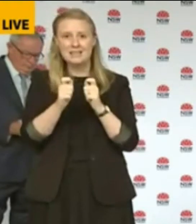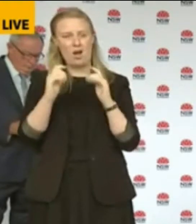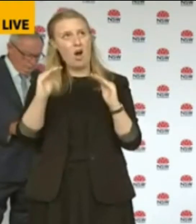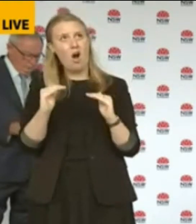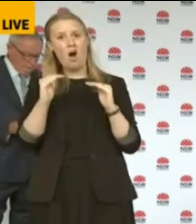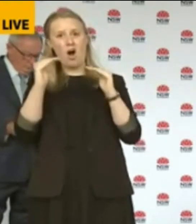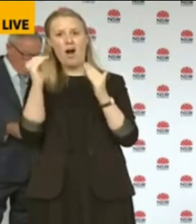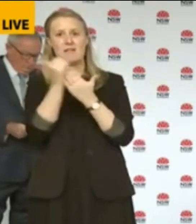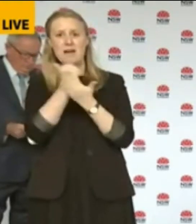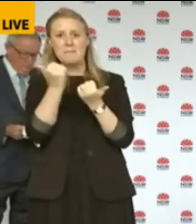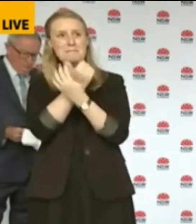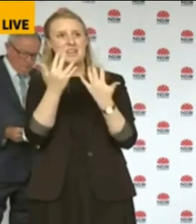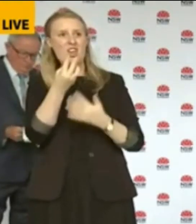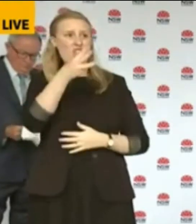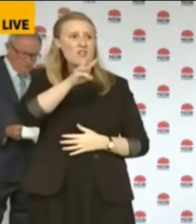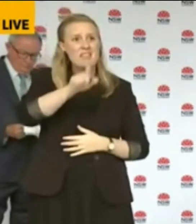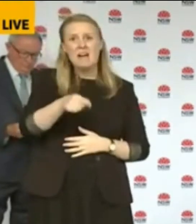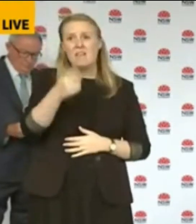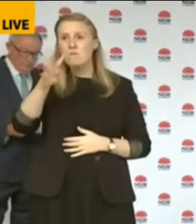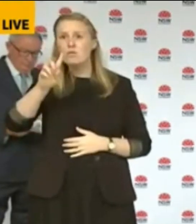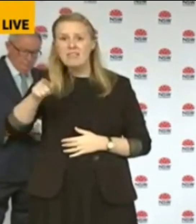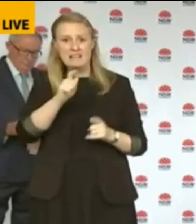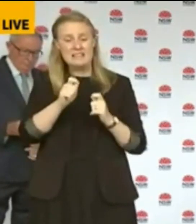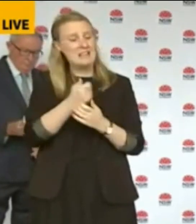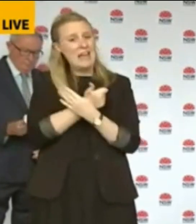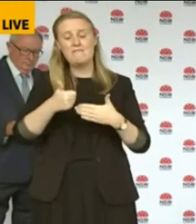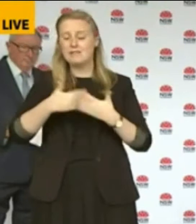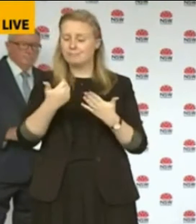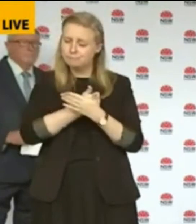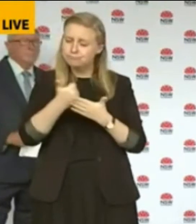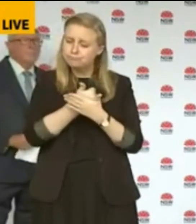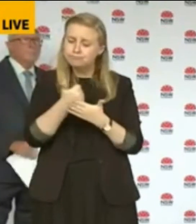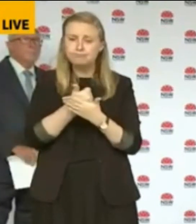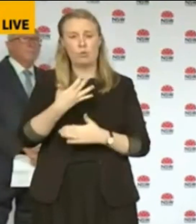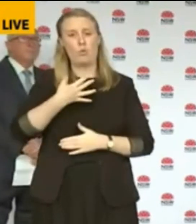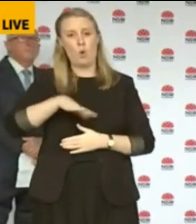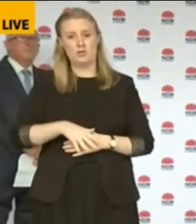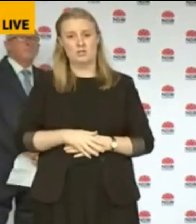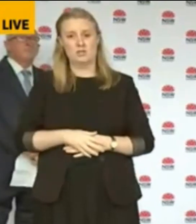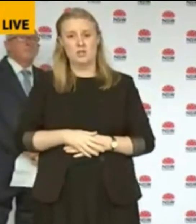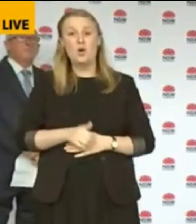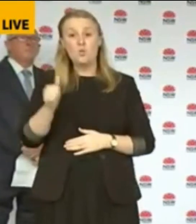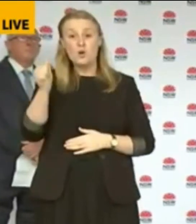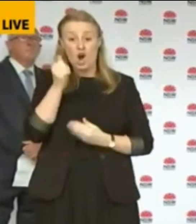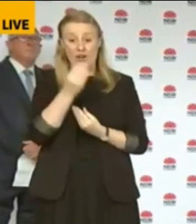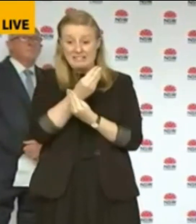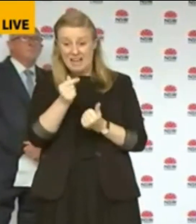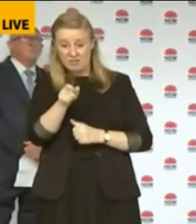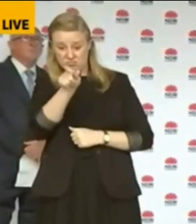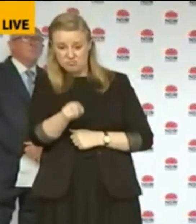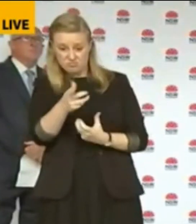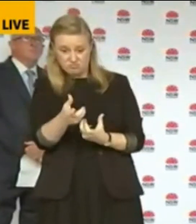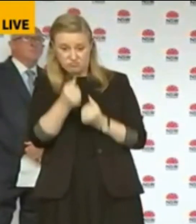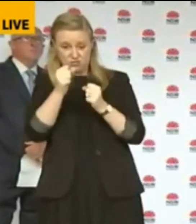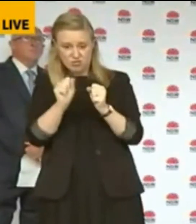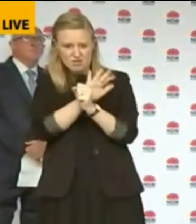need that over a sustained period of time because we are concerned that there are unrecognised chains of transmission, particularly in